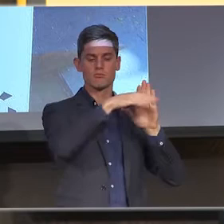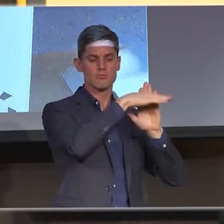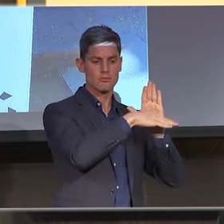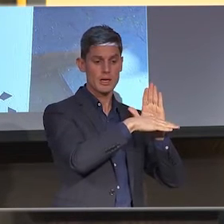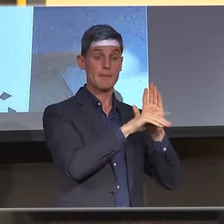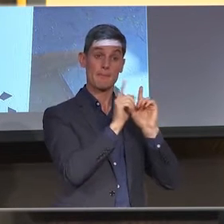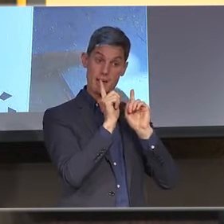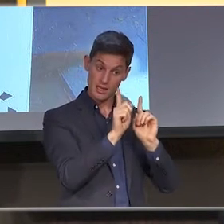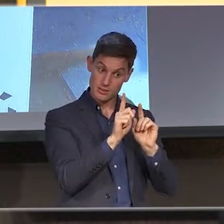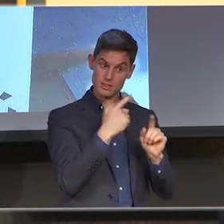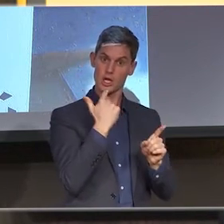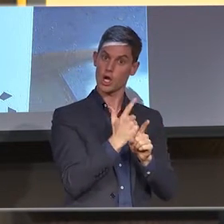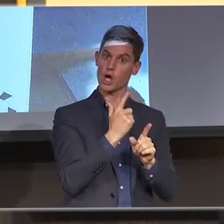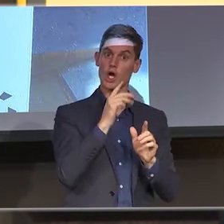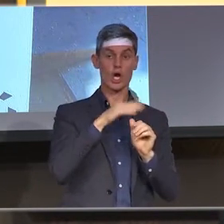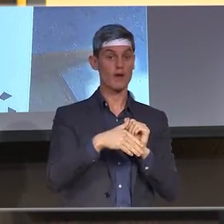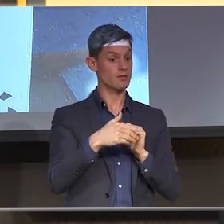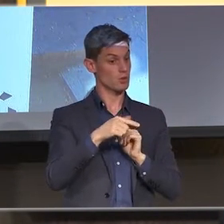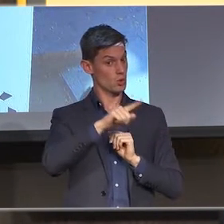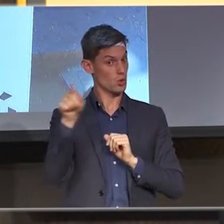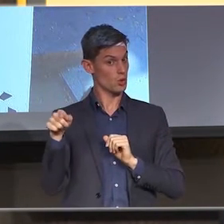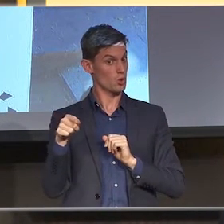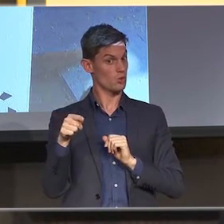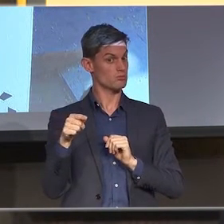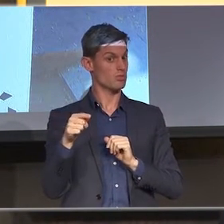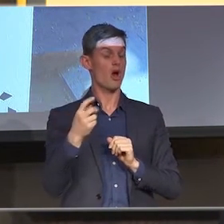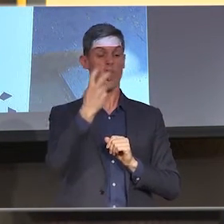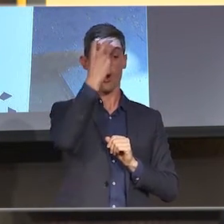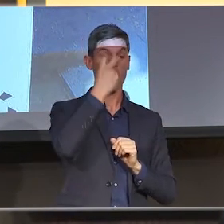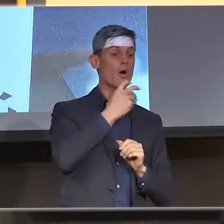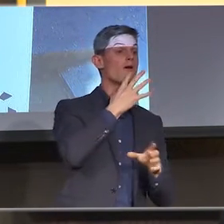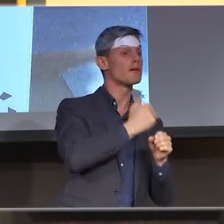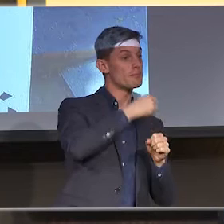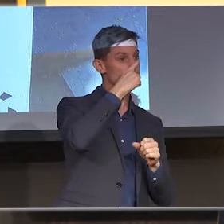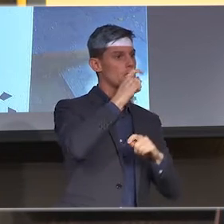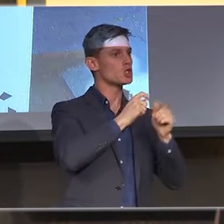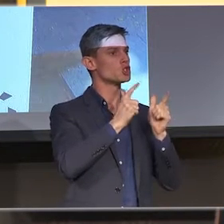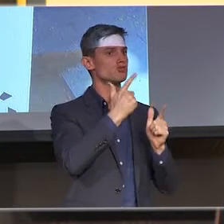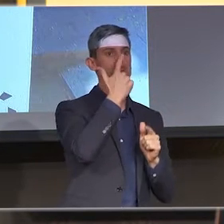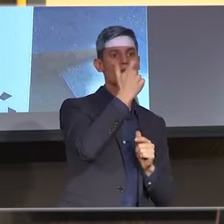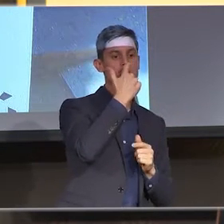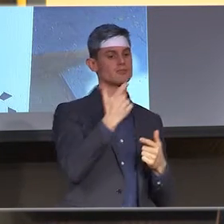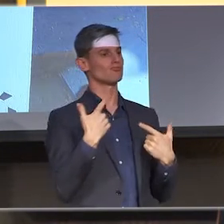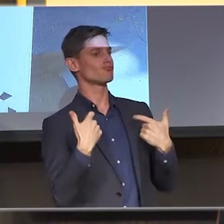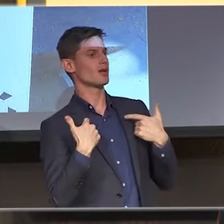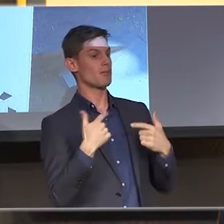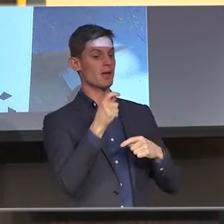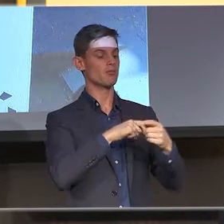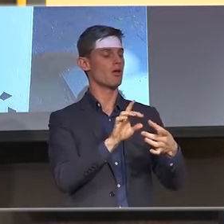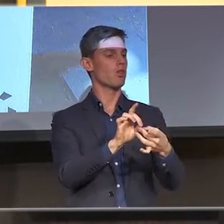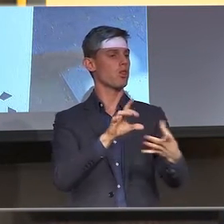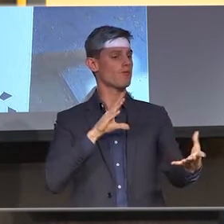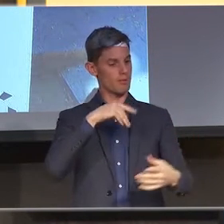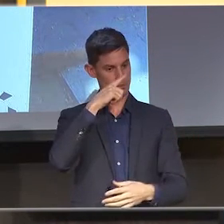end the privileges that have led political representatives to be out of touch with ordinary citizens. Now, the Code of Ethics sets